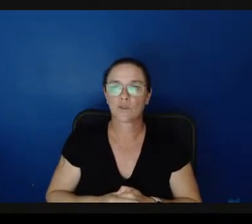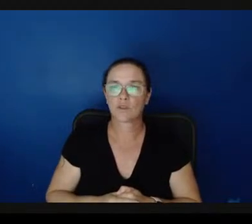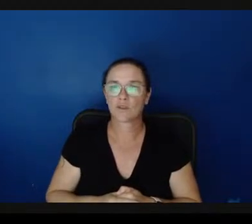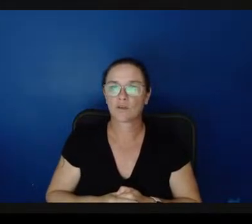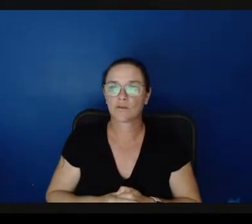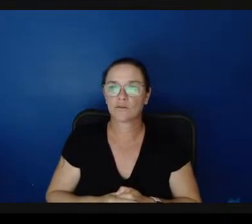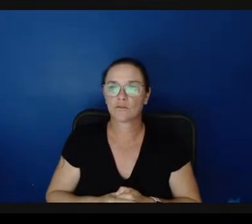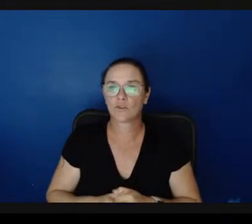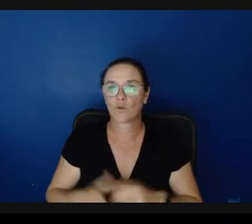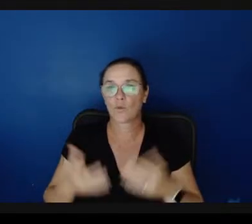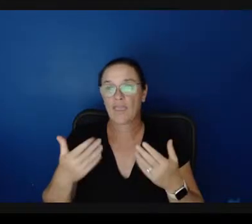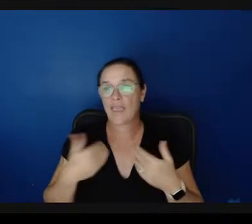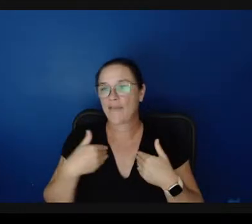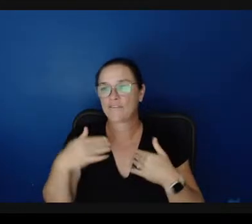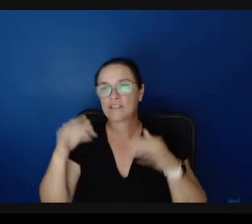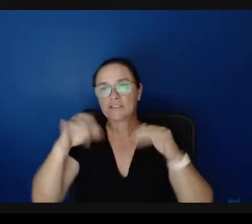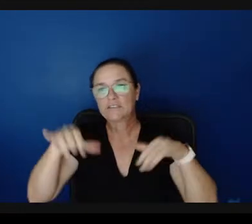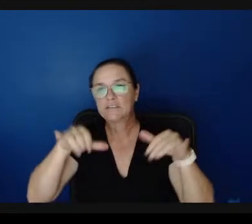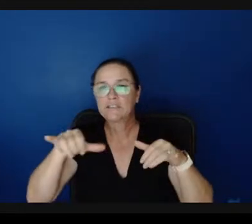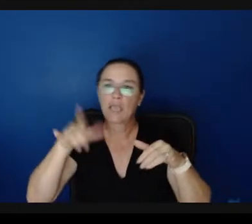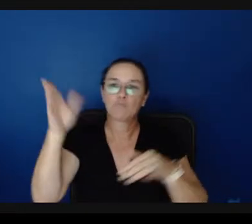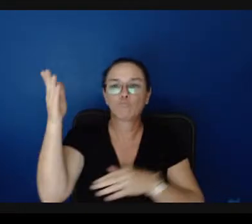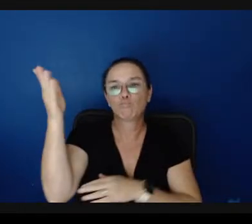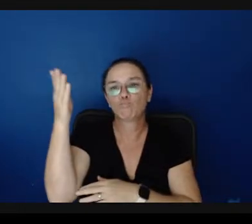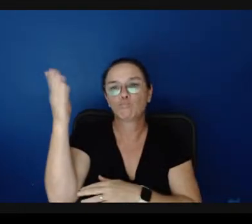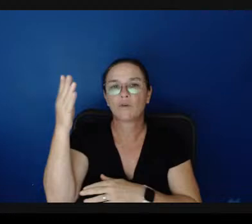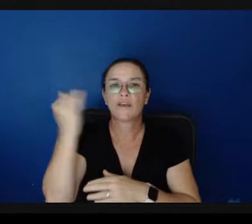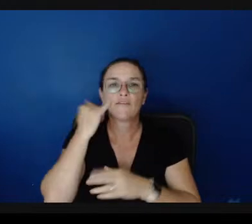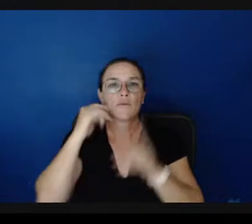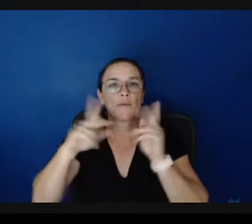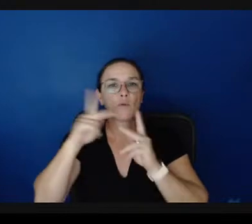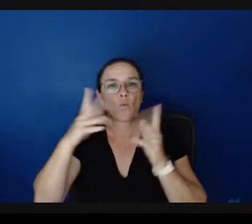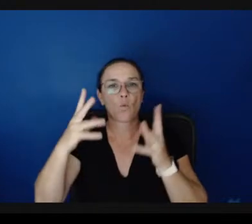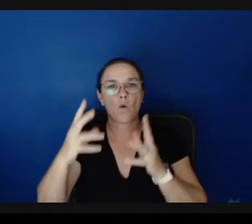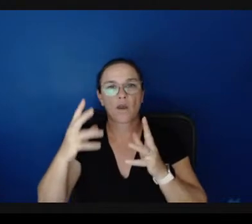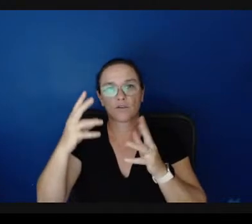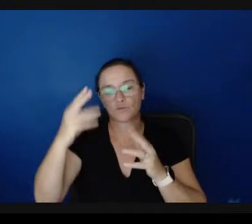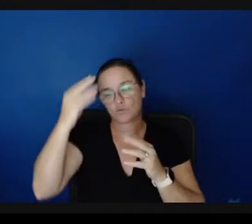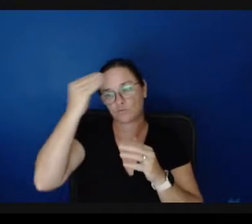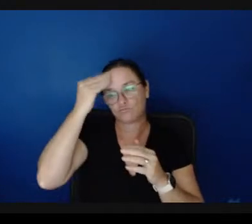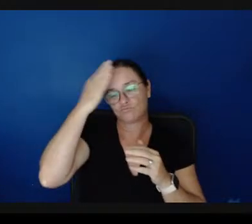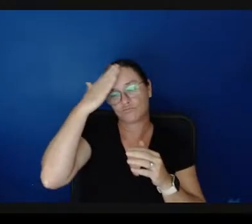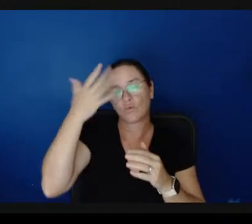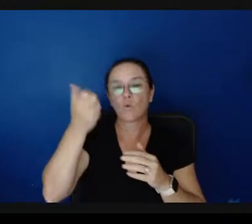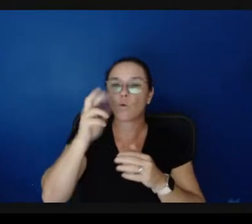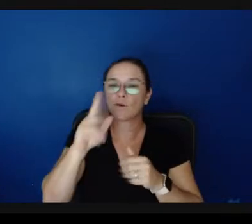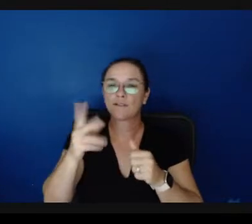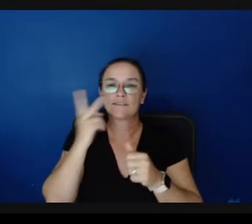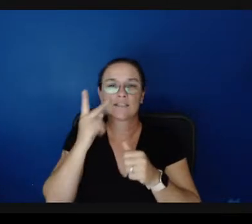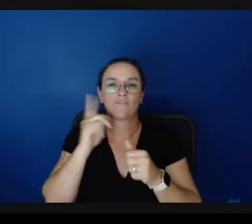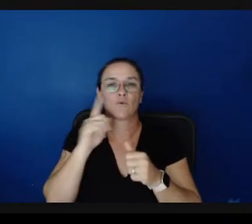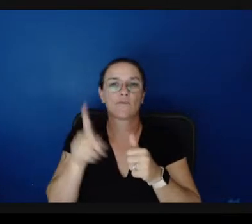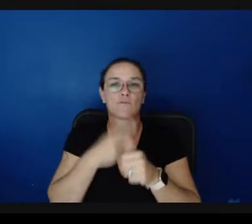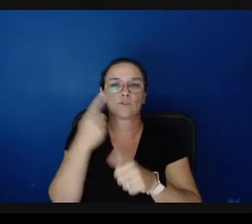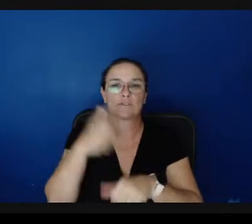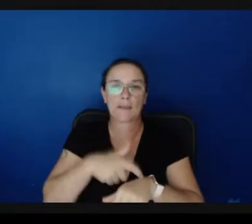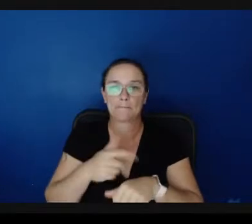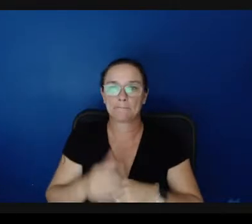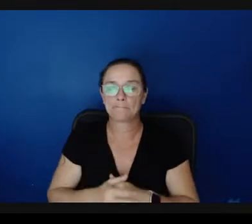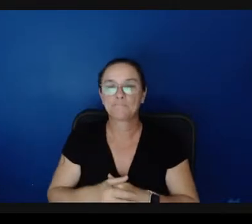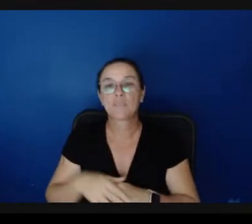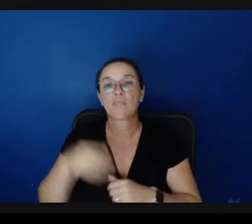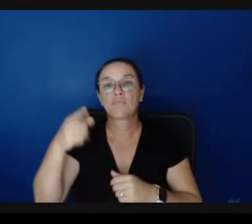we have anyone that would like to be reminded or has seen this for the first time. So we'll start here with this as a